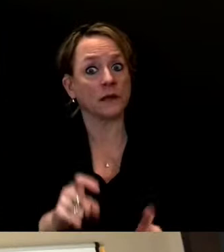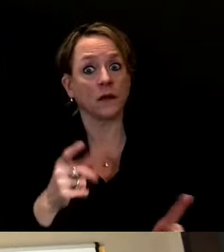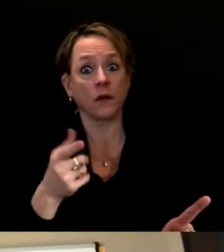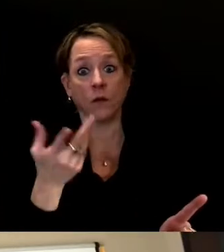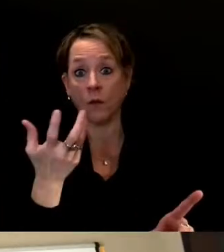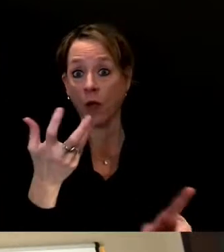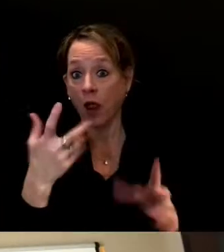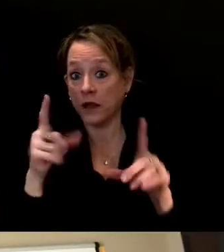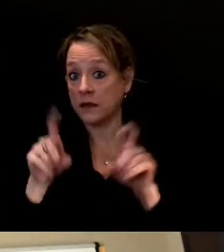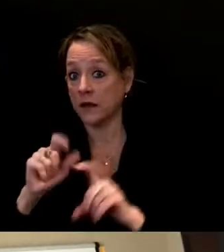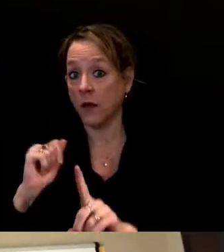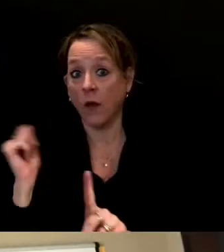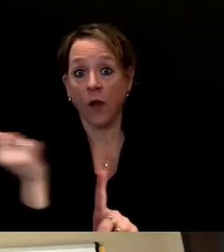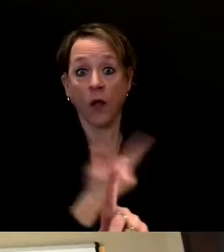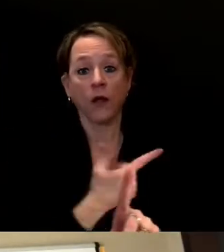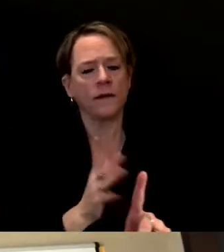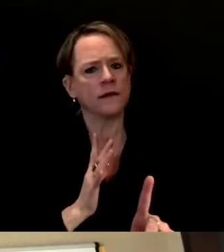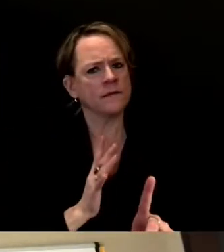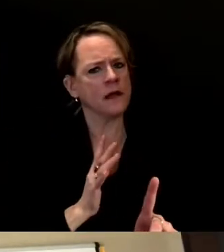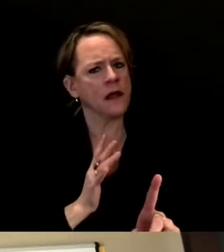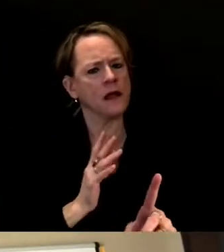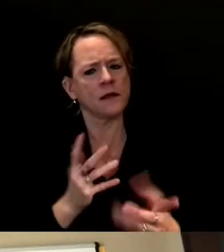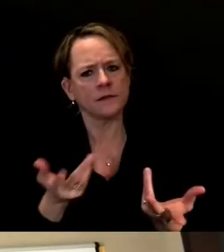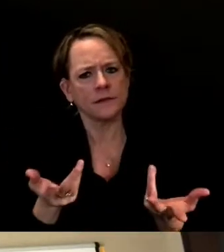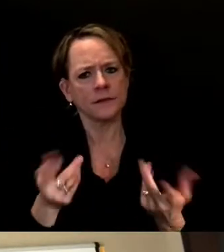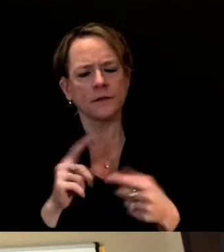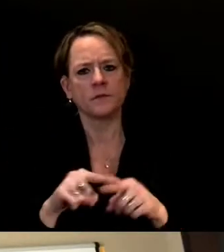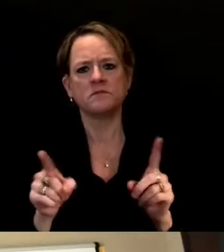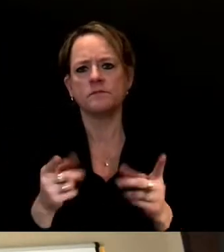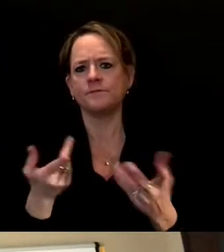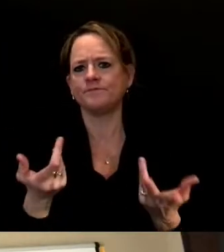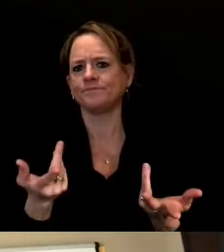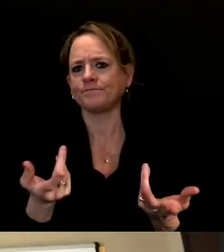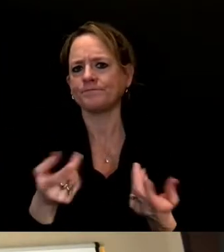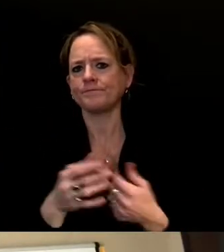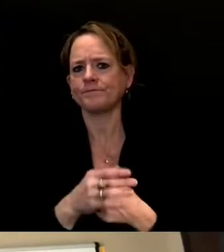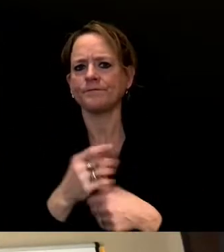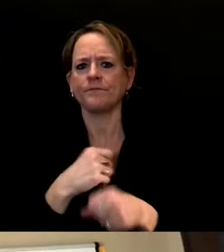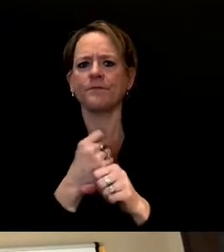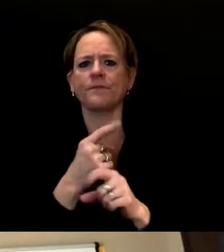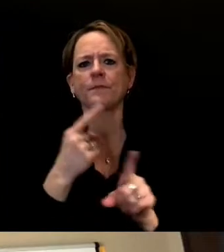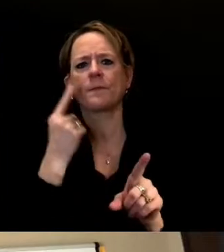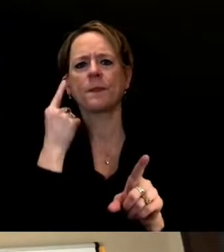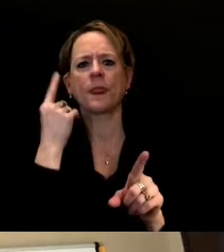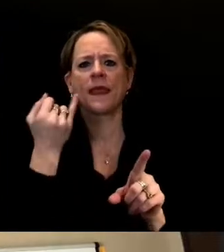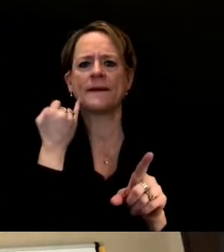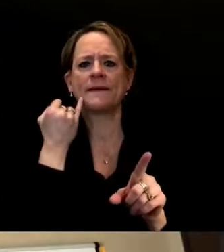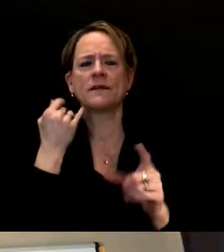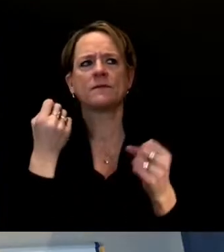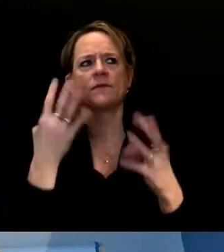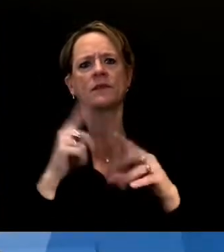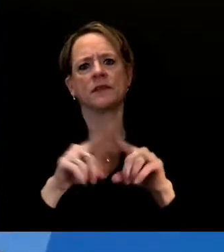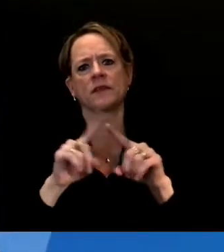should use the variety of options that are available to get testing in the communities where they are.